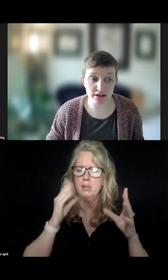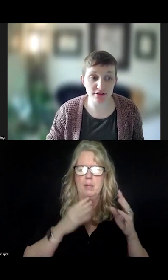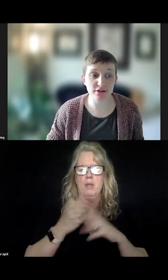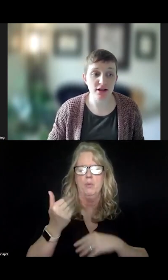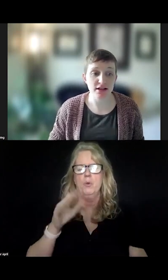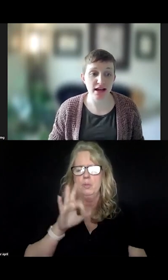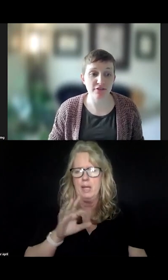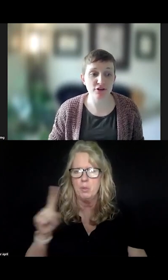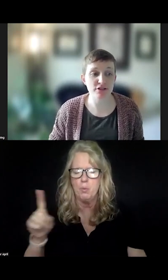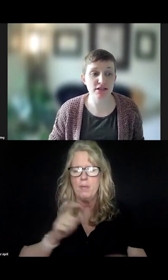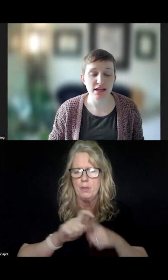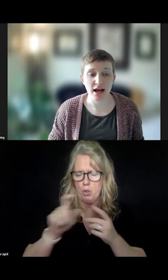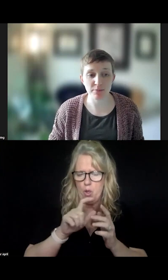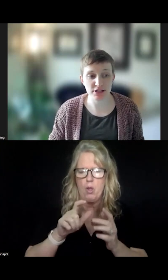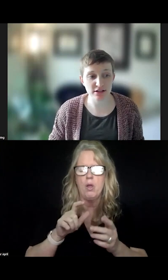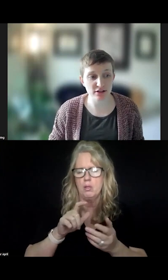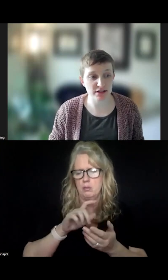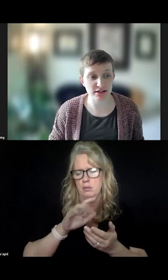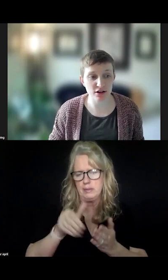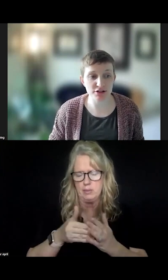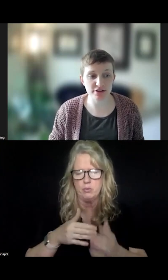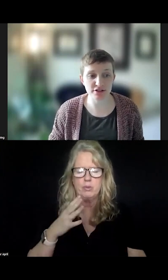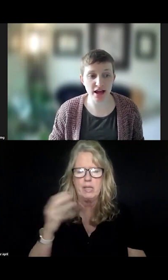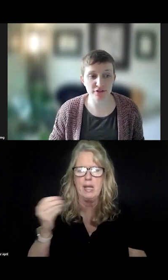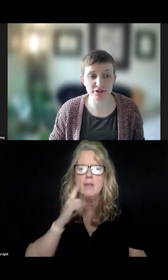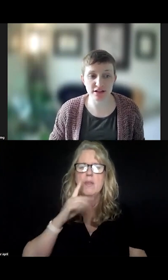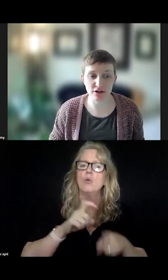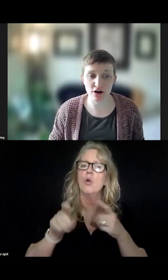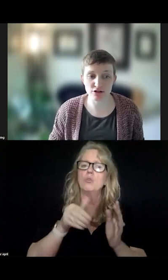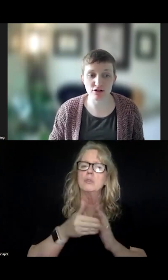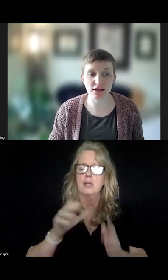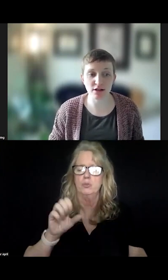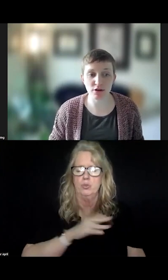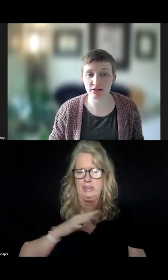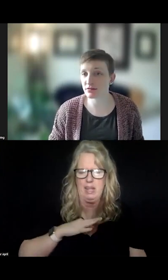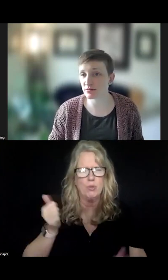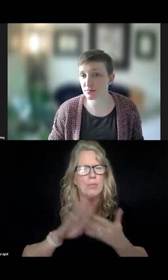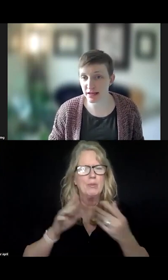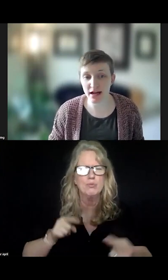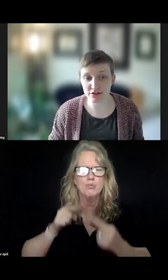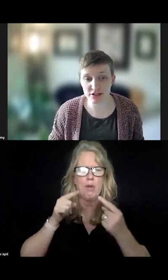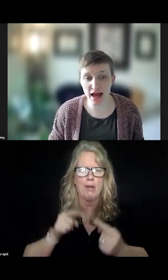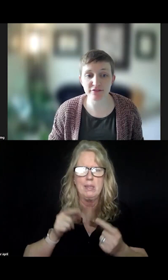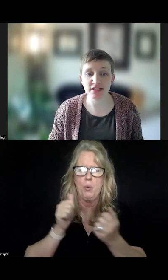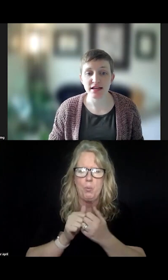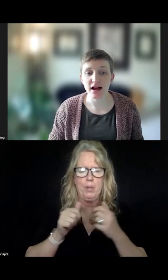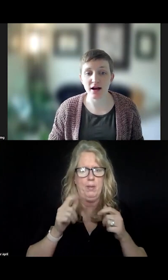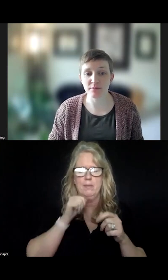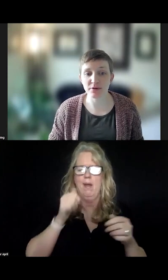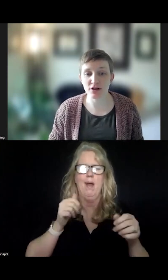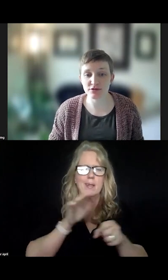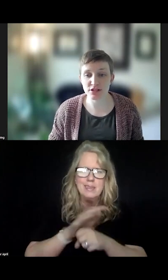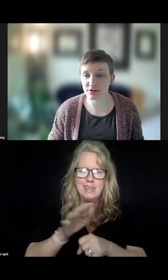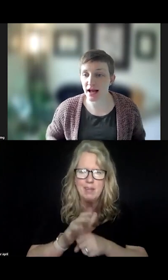call center staffers. Particularly, the call center staffers are struggling with being understaffed,